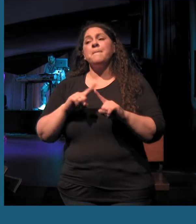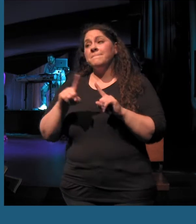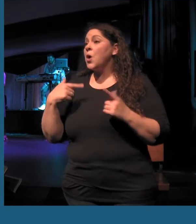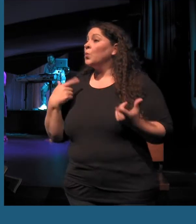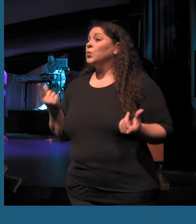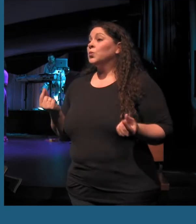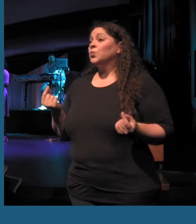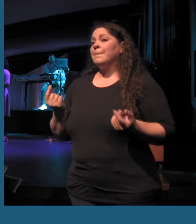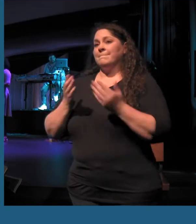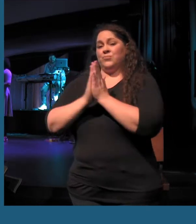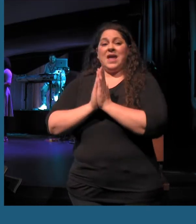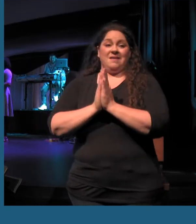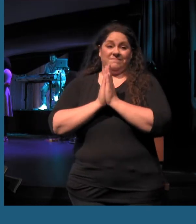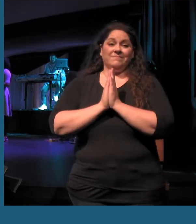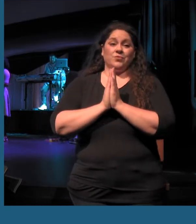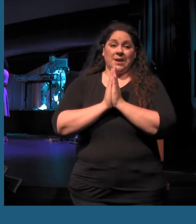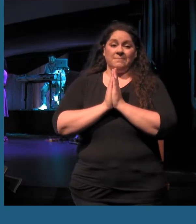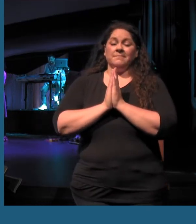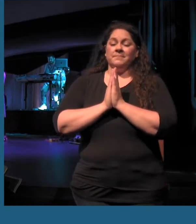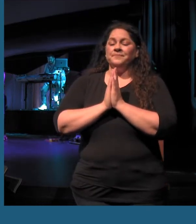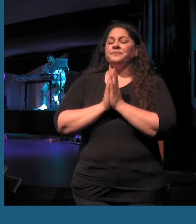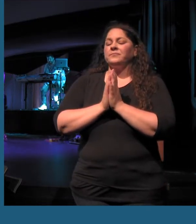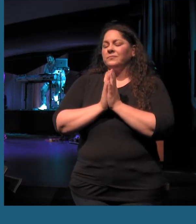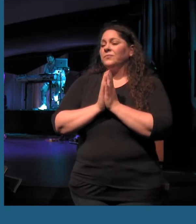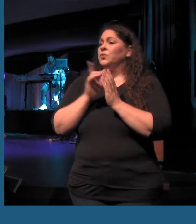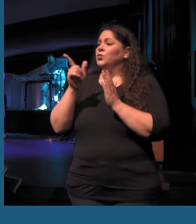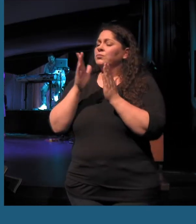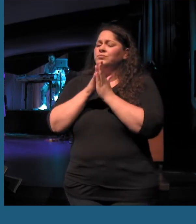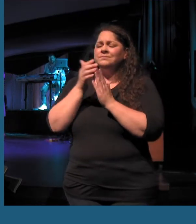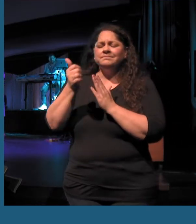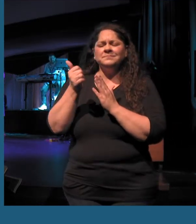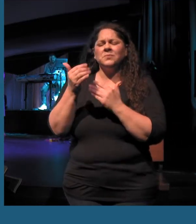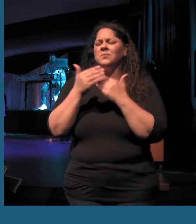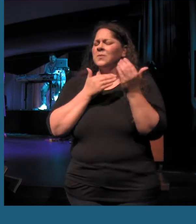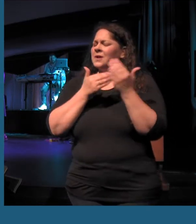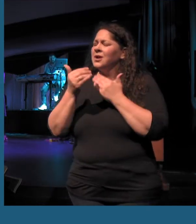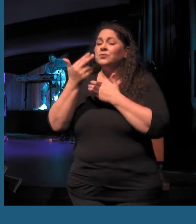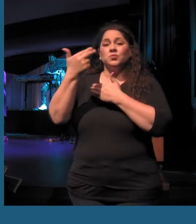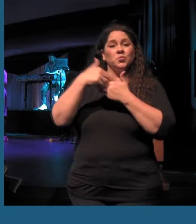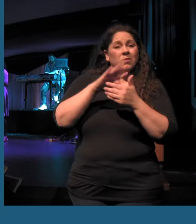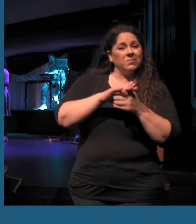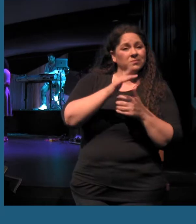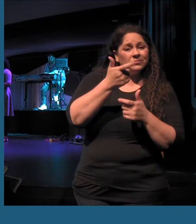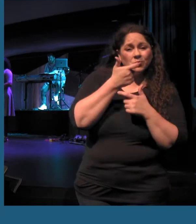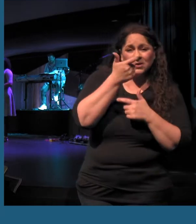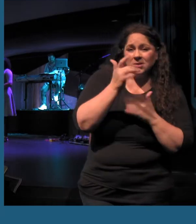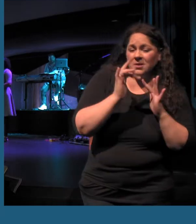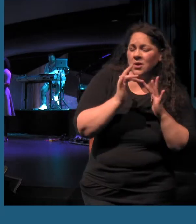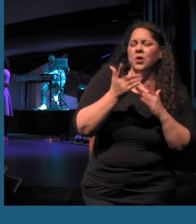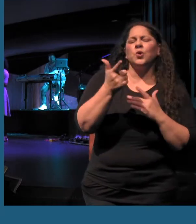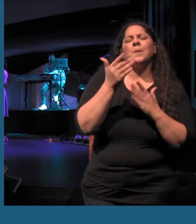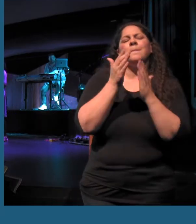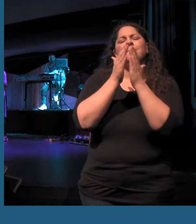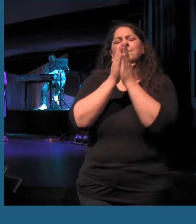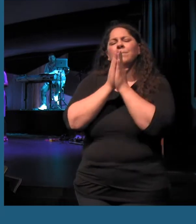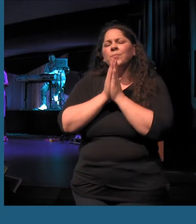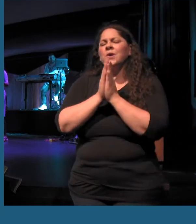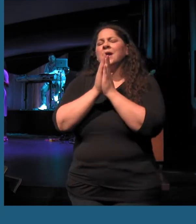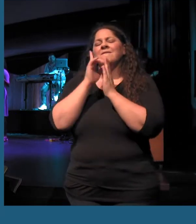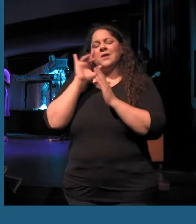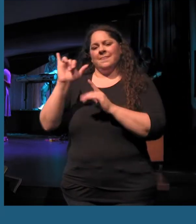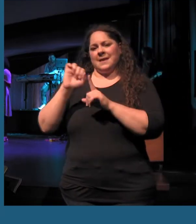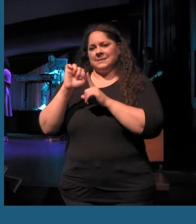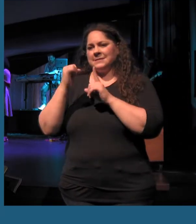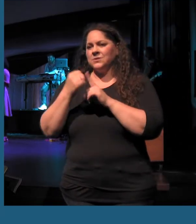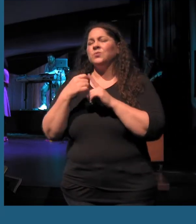pray. So I want to invite you to pray, just in your own words, as you're standing there, as you're joining us online, just begin to pray for that situation. Let's lift up